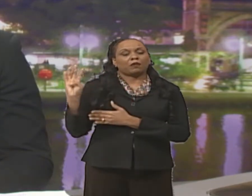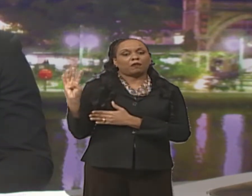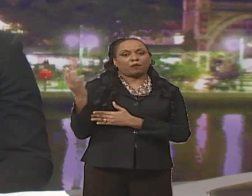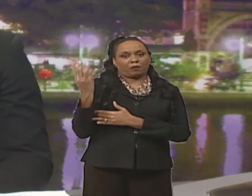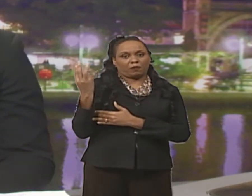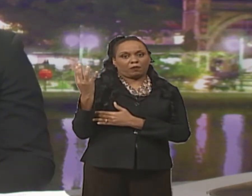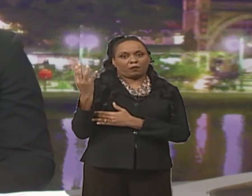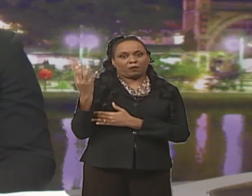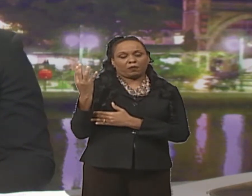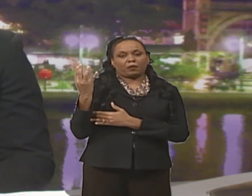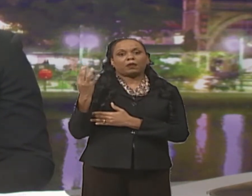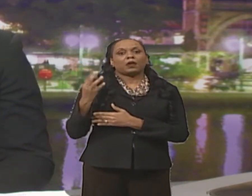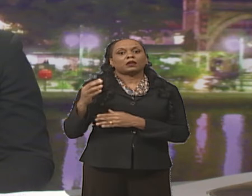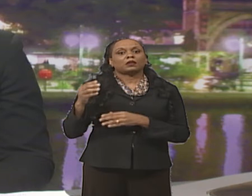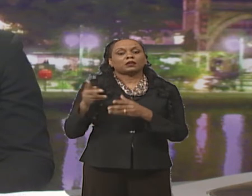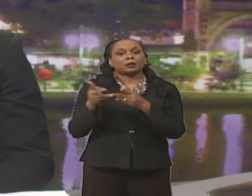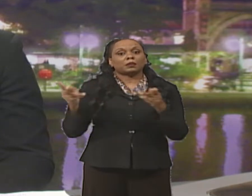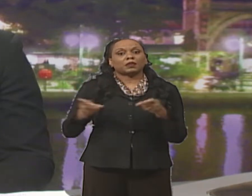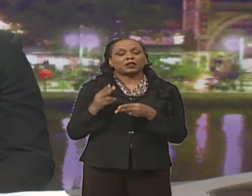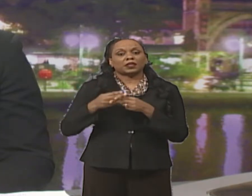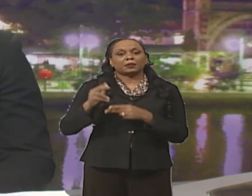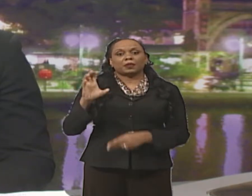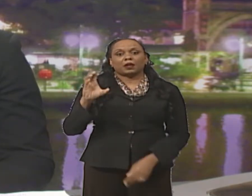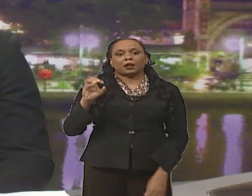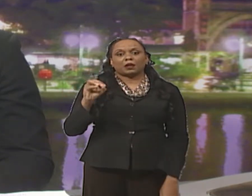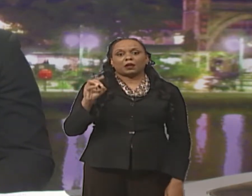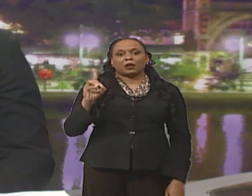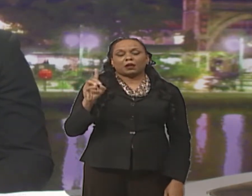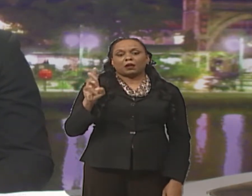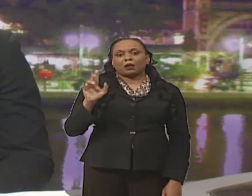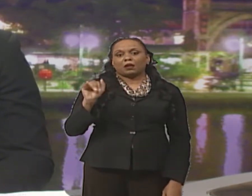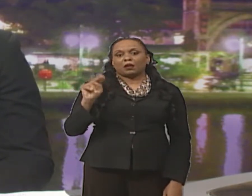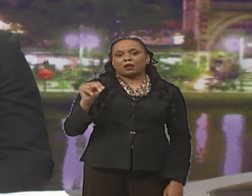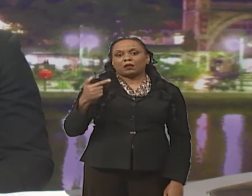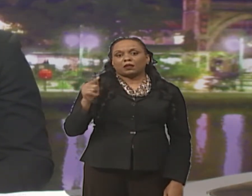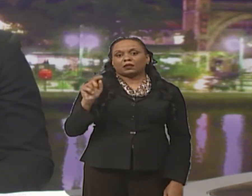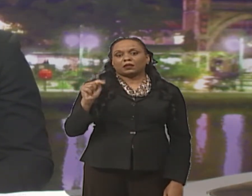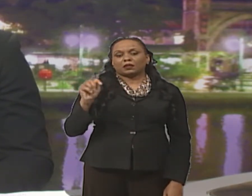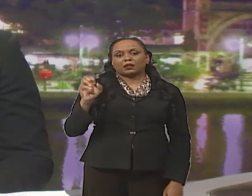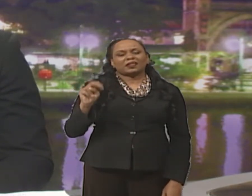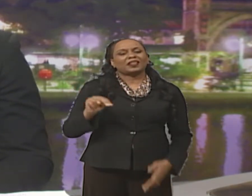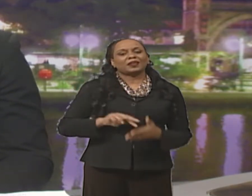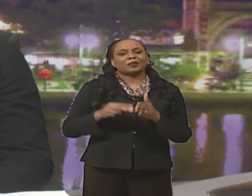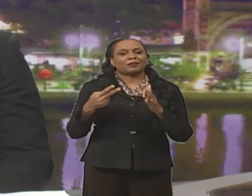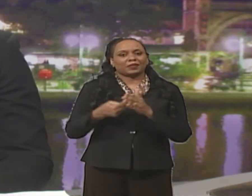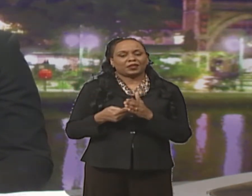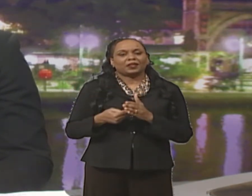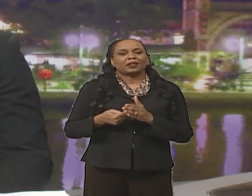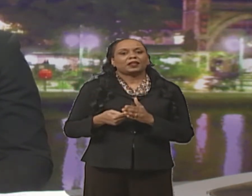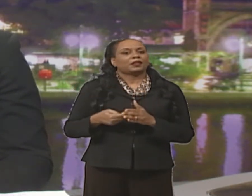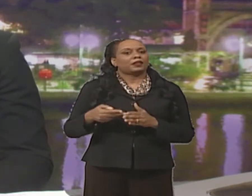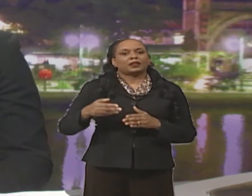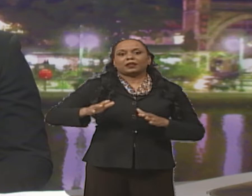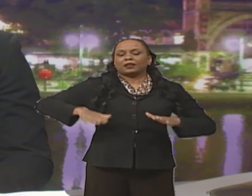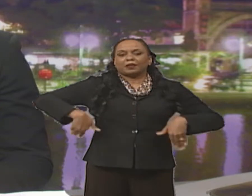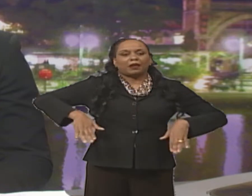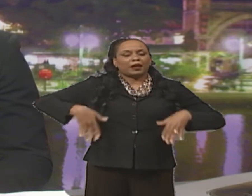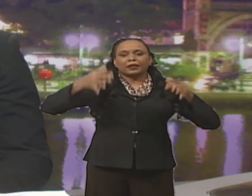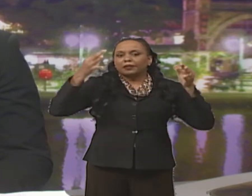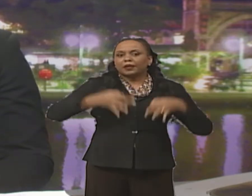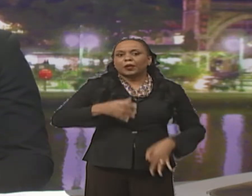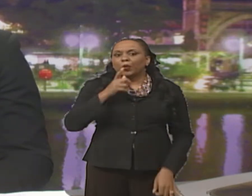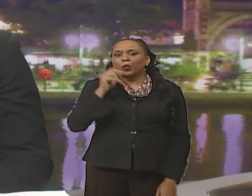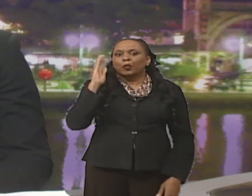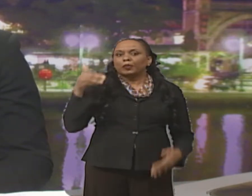Codrington College. The source says this indicates the House of Bishops has not made a decision on who will replace retired Bishop Dr. John